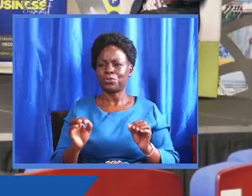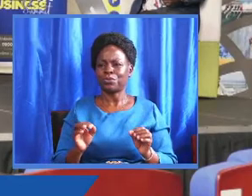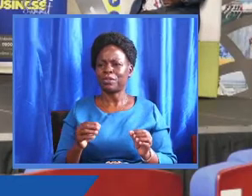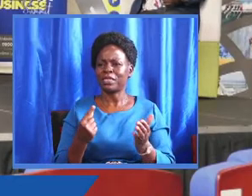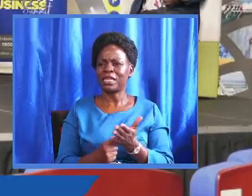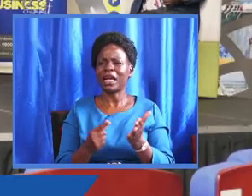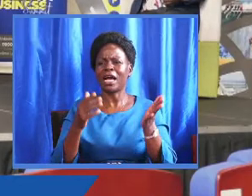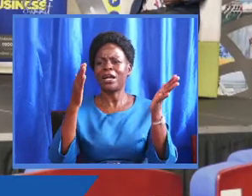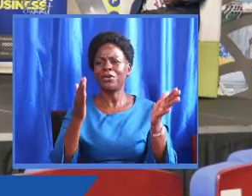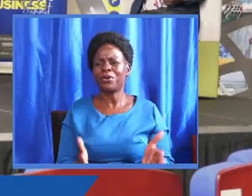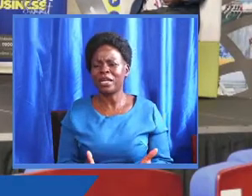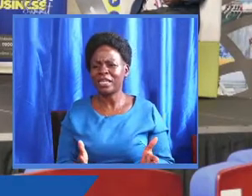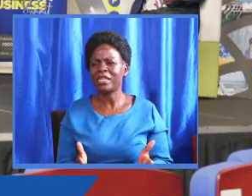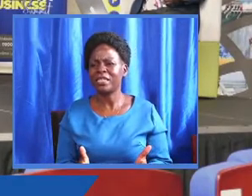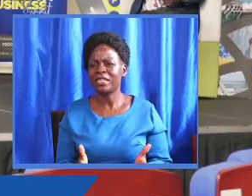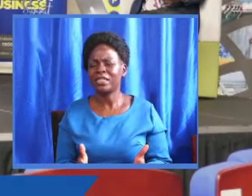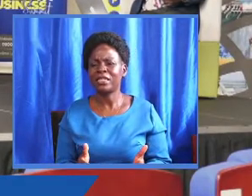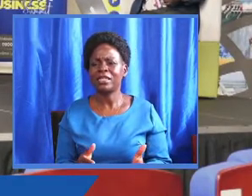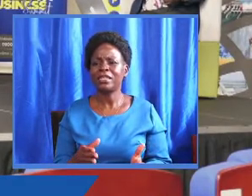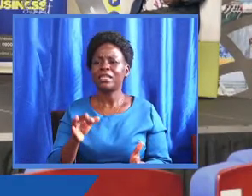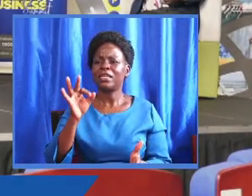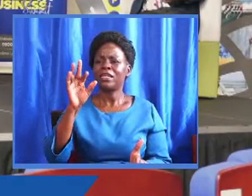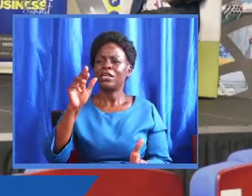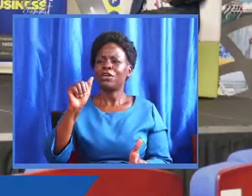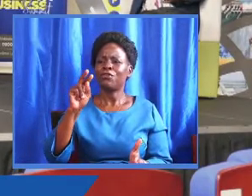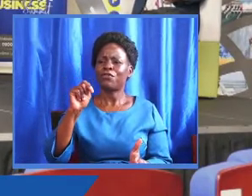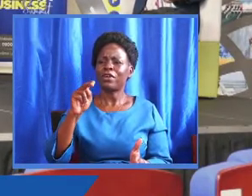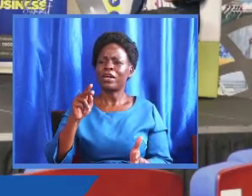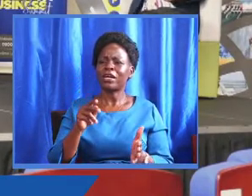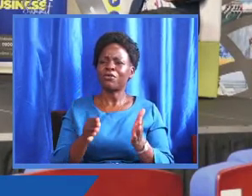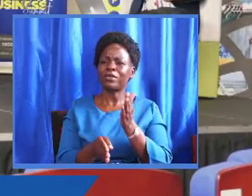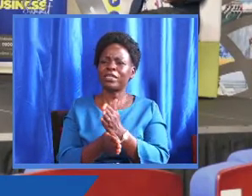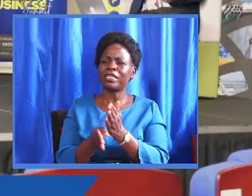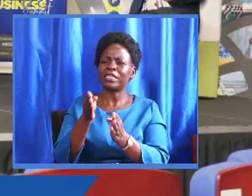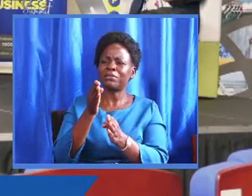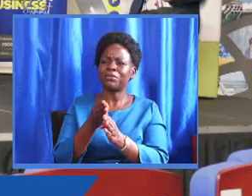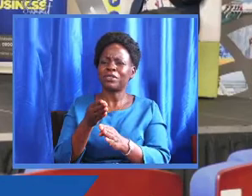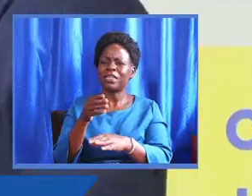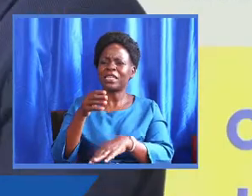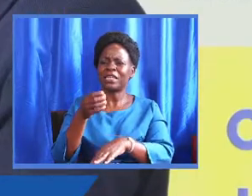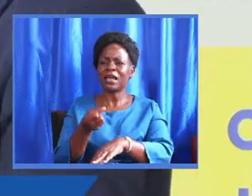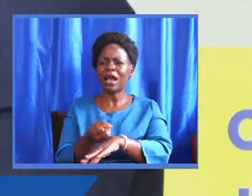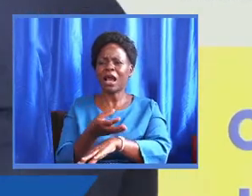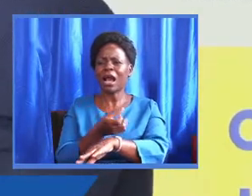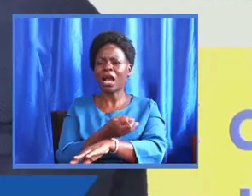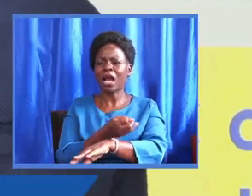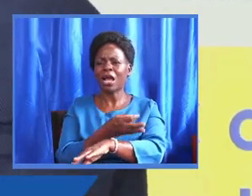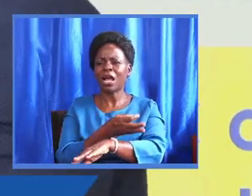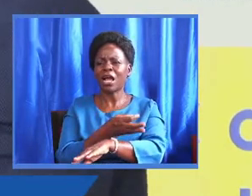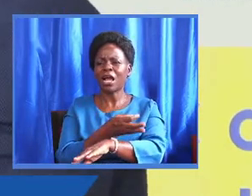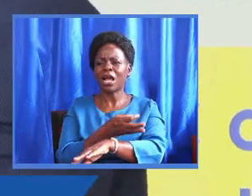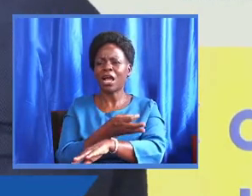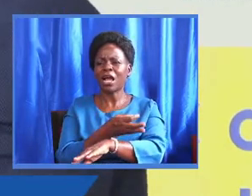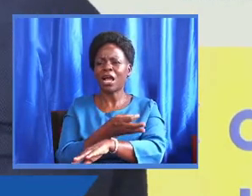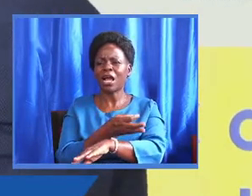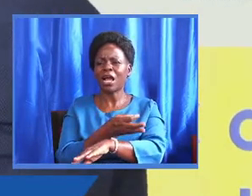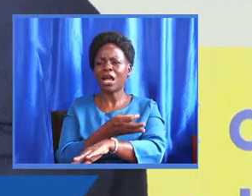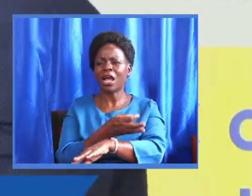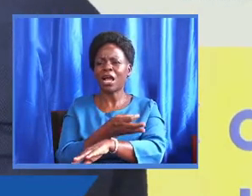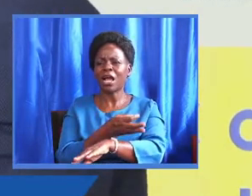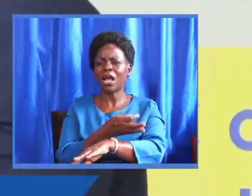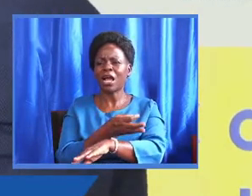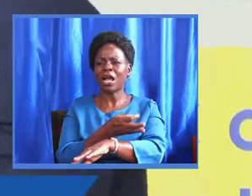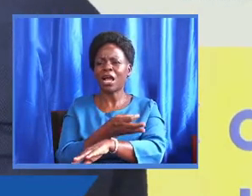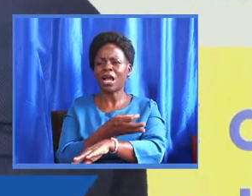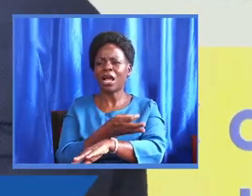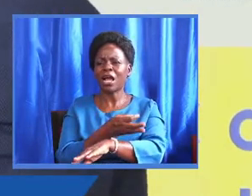a Ugandan, Frank, who is building some units back in Kayunga there? Why don't you allow them some 2 years, 3 years, so that